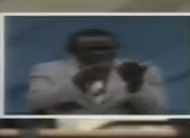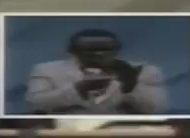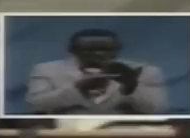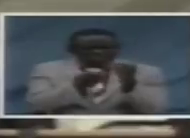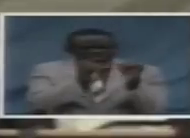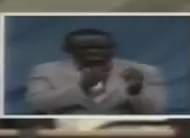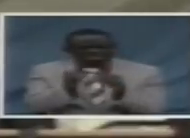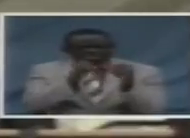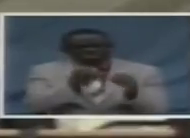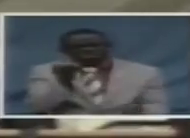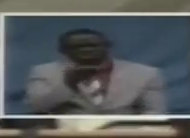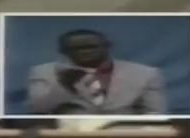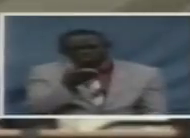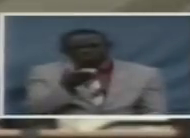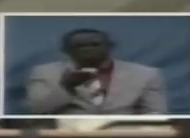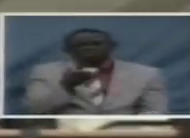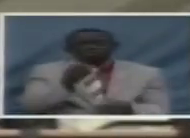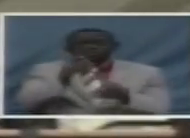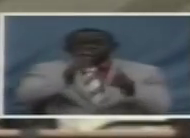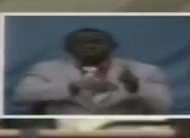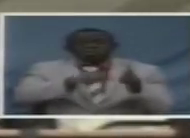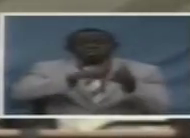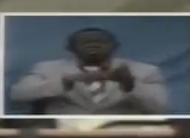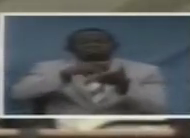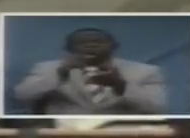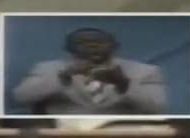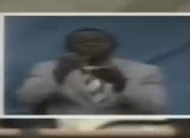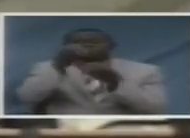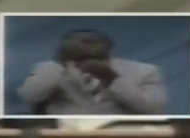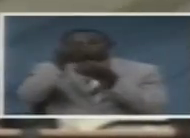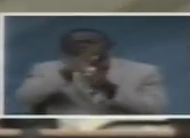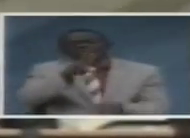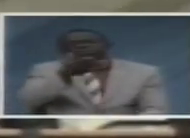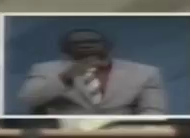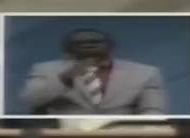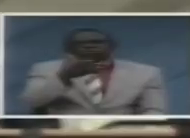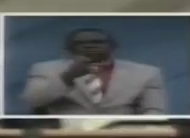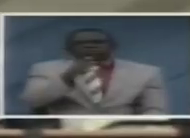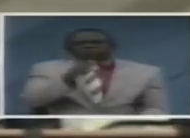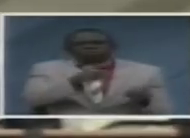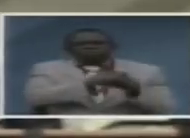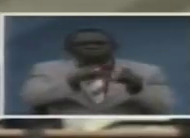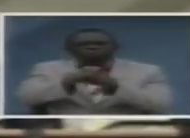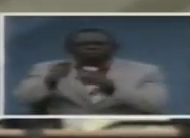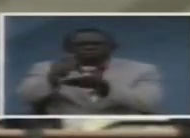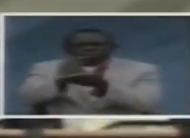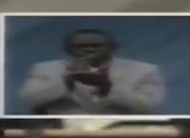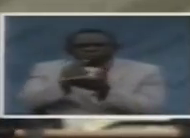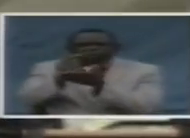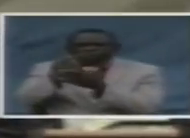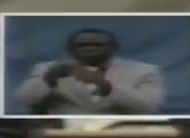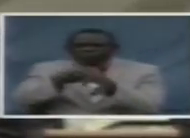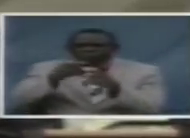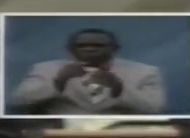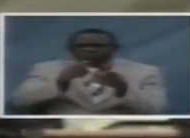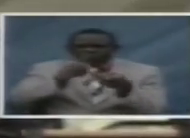the use of fiscal devices, lower compliance in some tax types, and the non-disbursement of grants from some